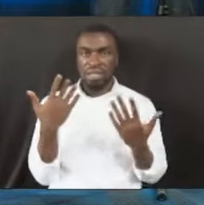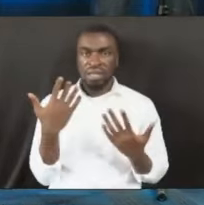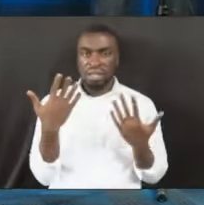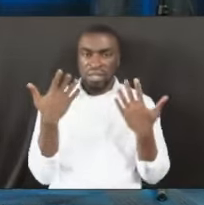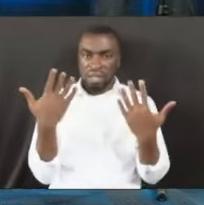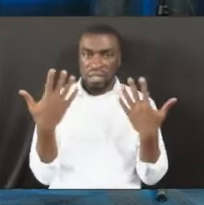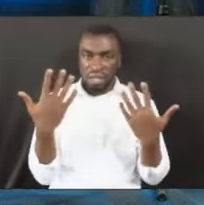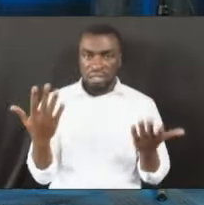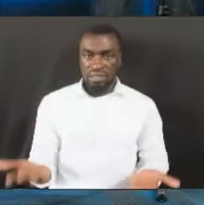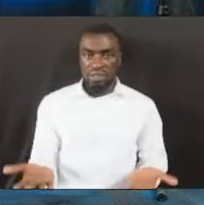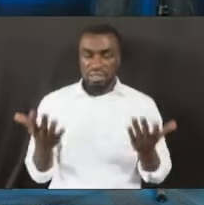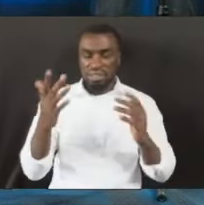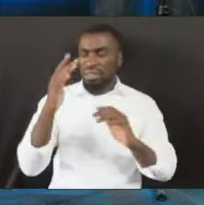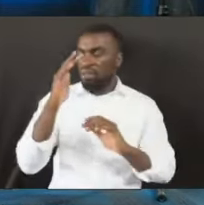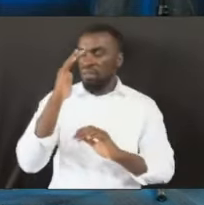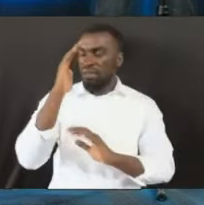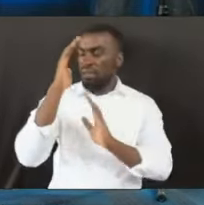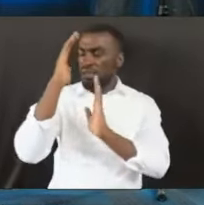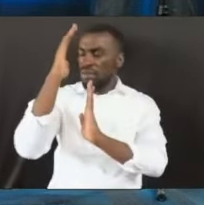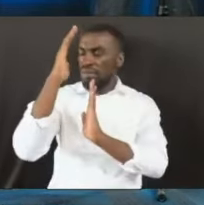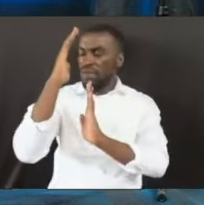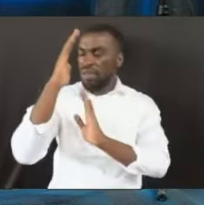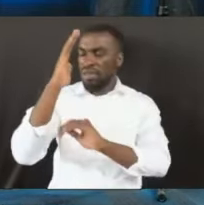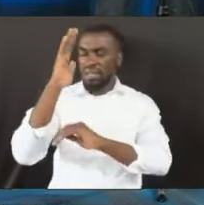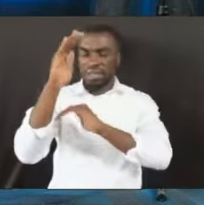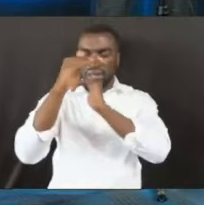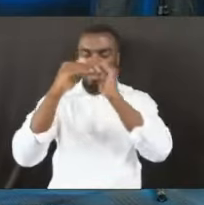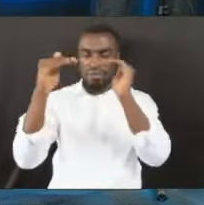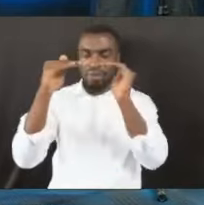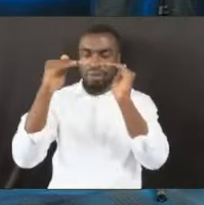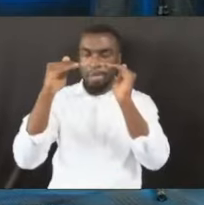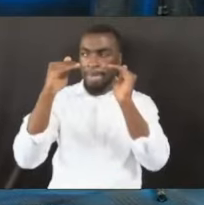Our Father in heaven, for sure,